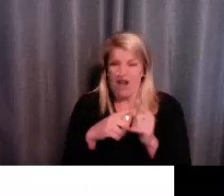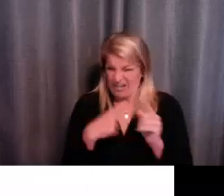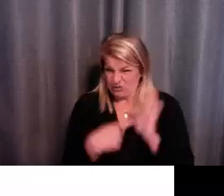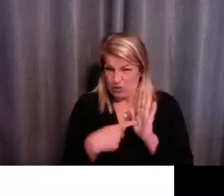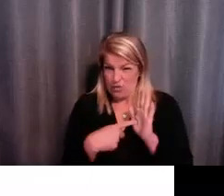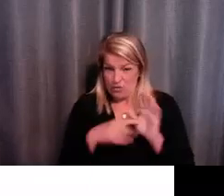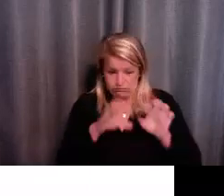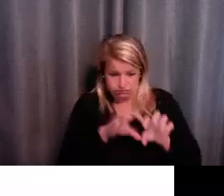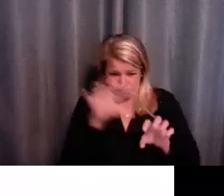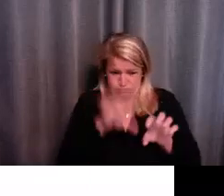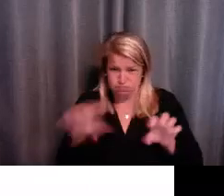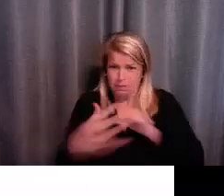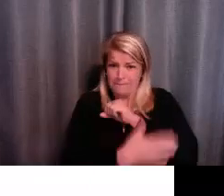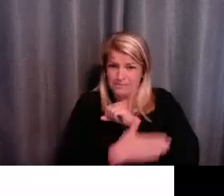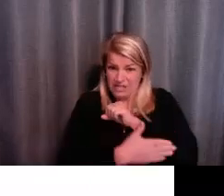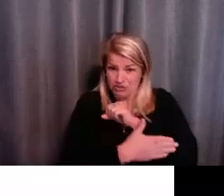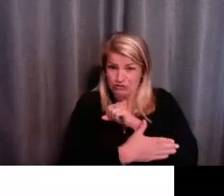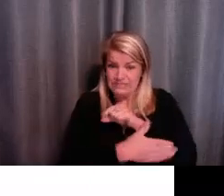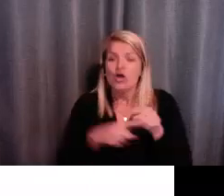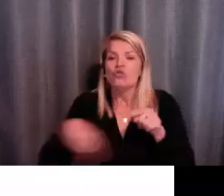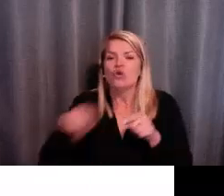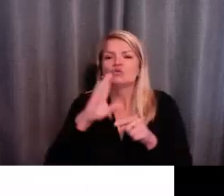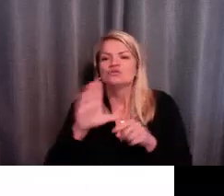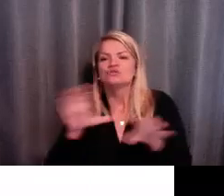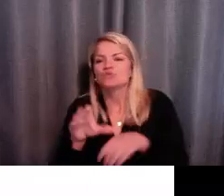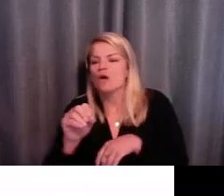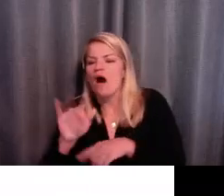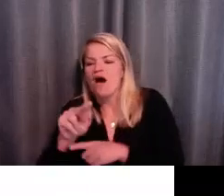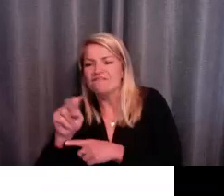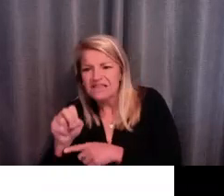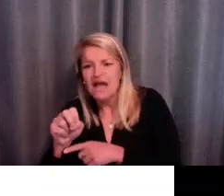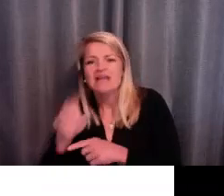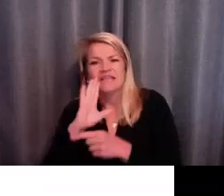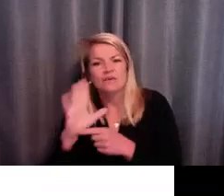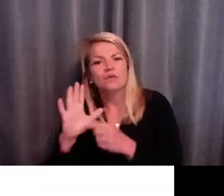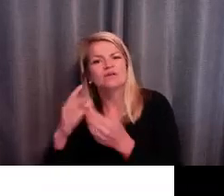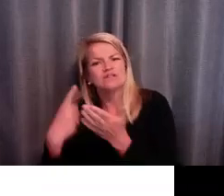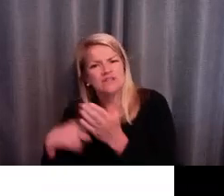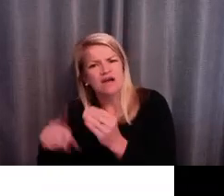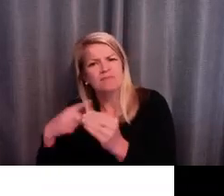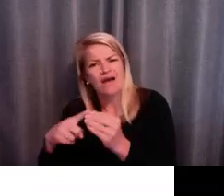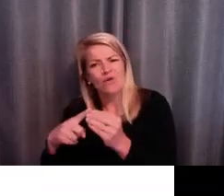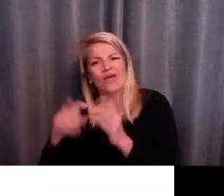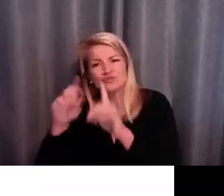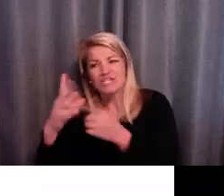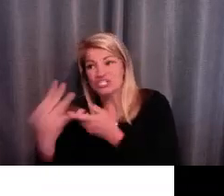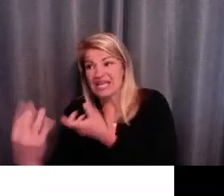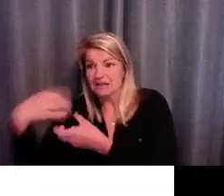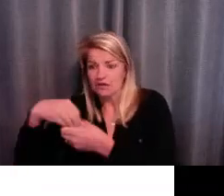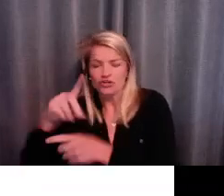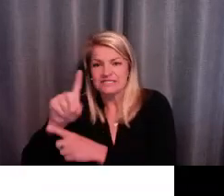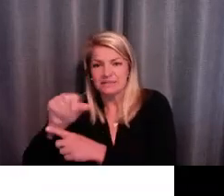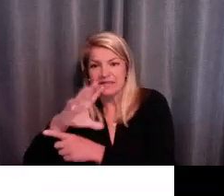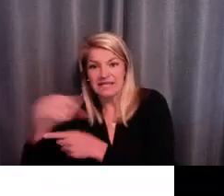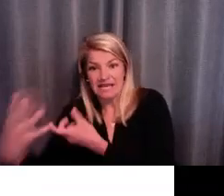before are going to do the offline consultation, including a question about inclusion and disability, but we are also doing an online